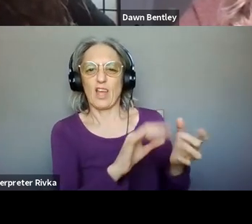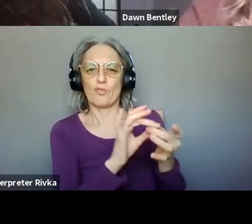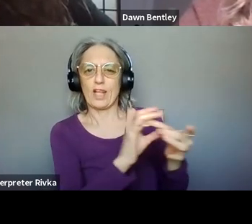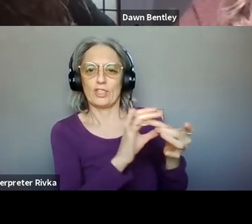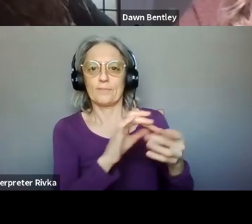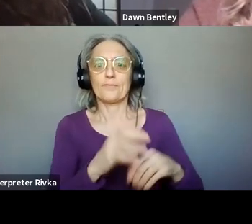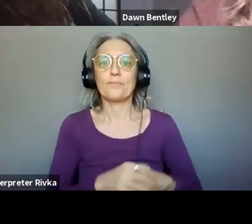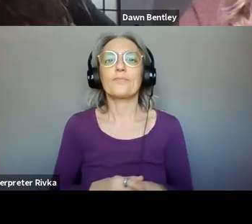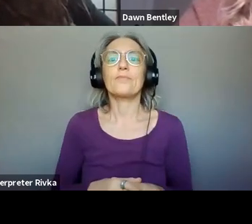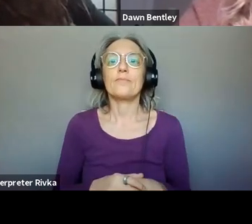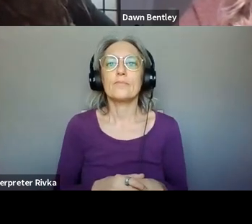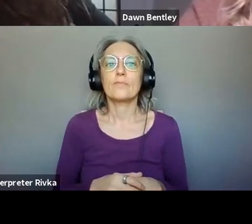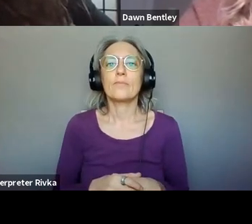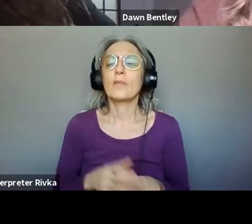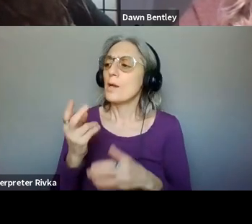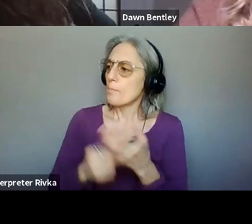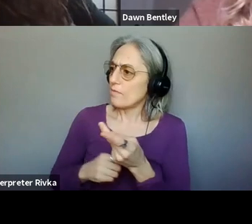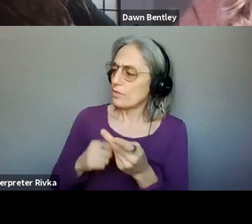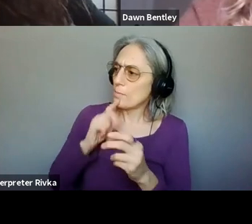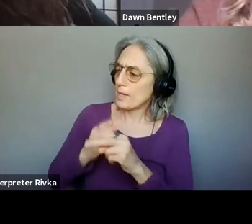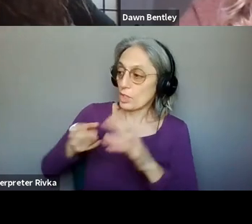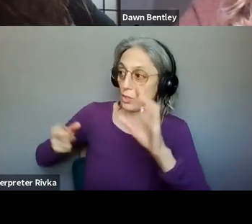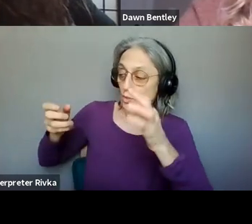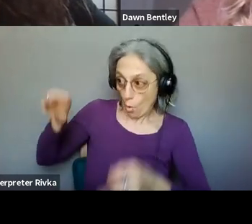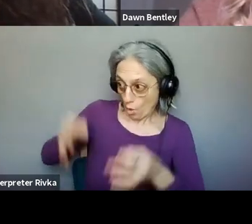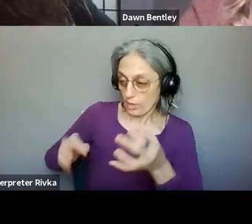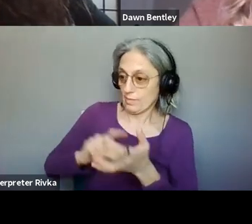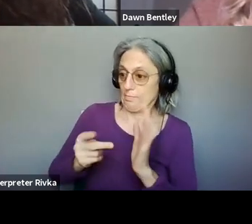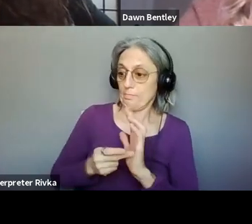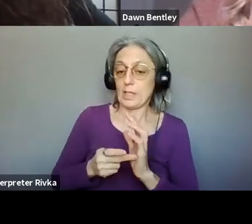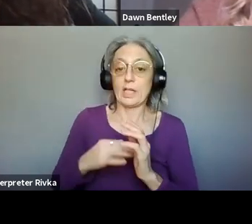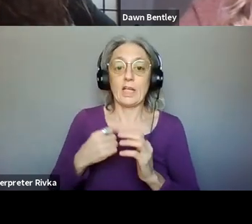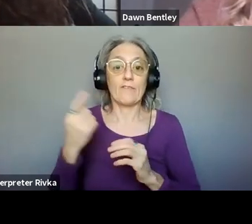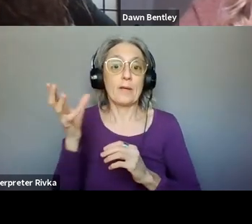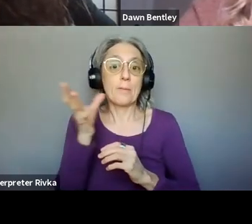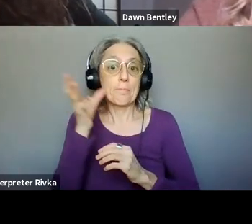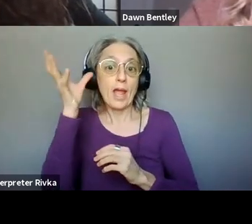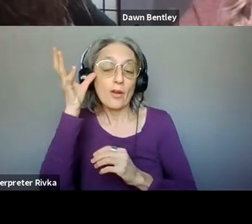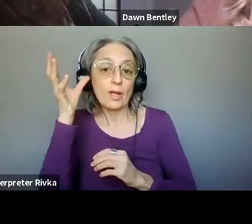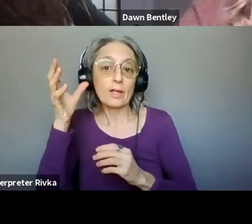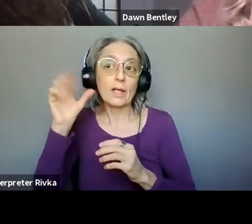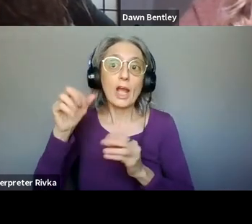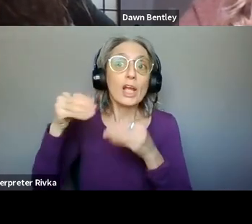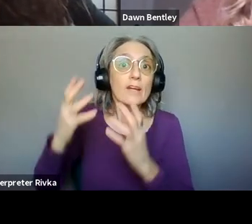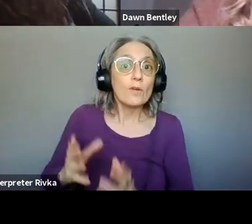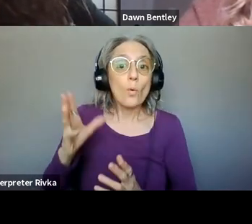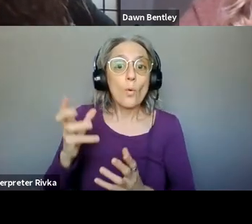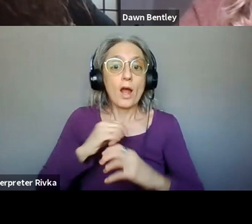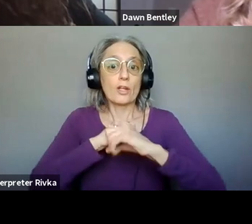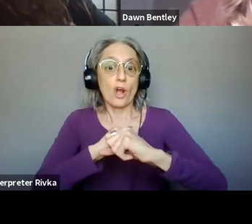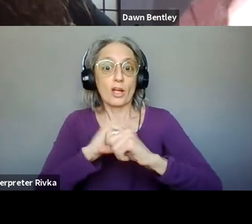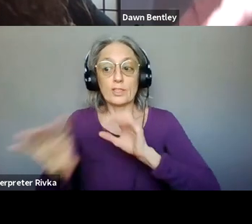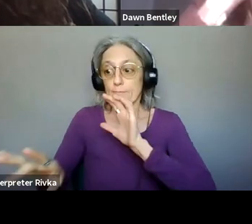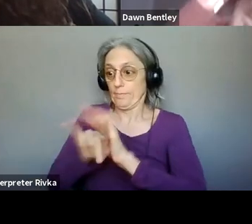mean that parents would need, or someone would need, an attorney, either the parents or caregivers or the person with the disability